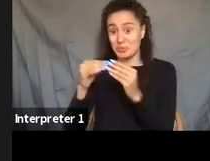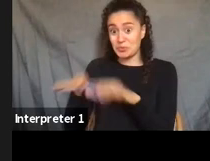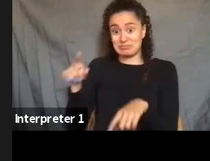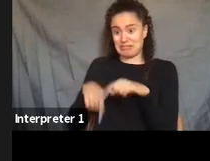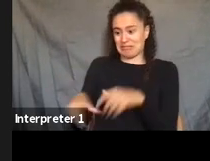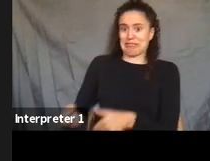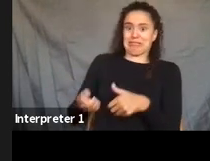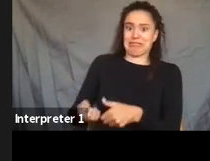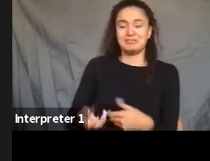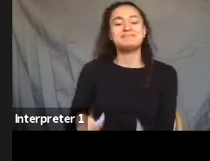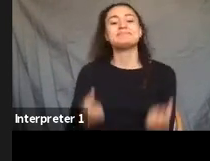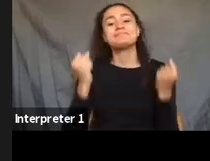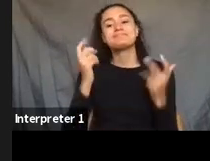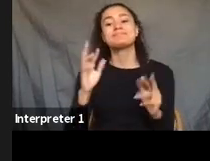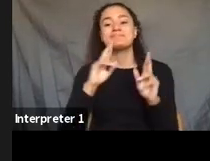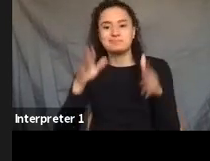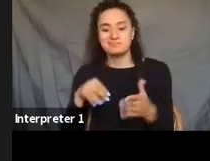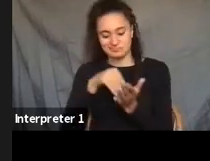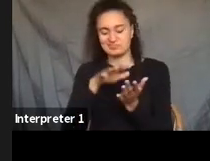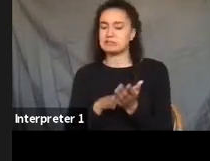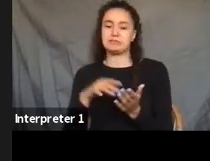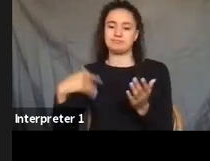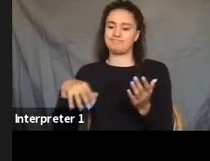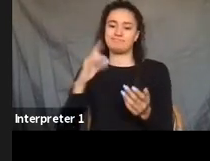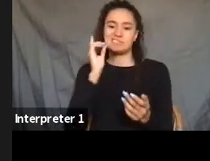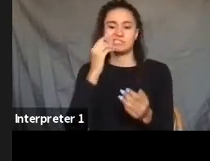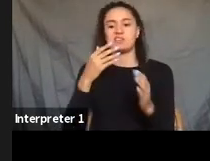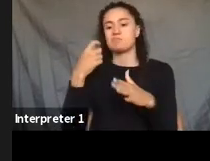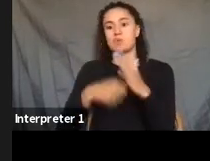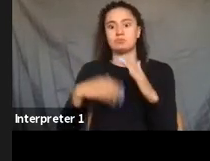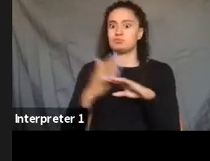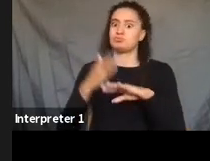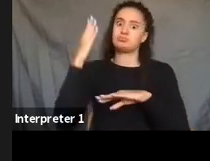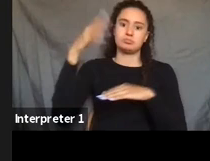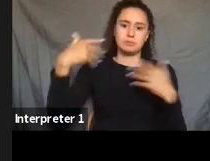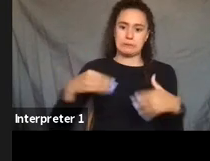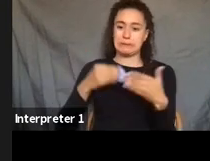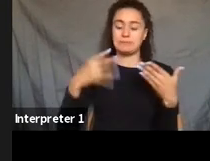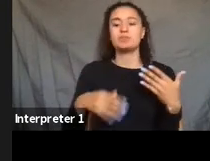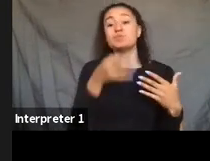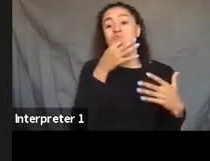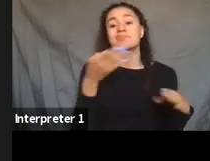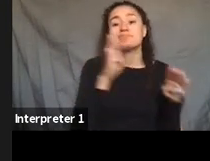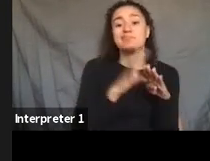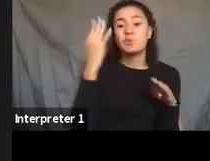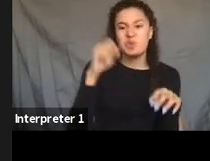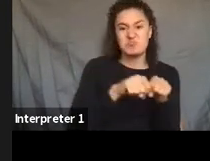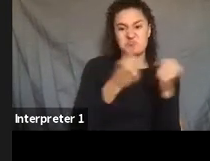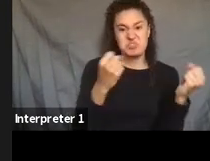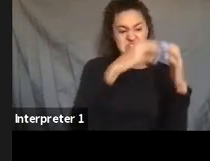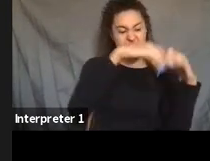Many reporters said that Disneyland was overpriced and that it would close down soon to the malfunctions and